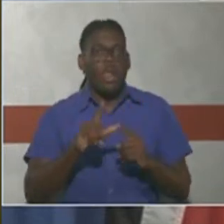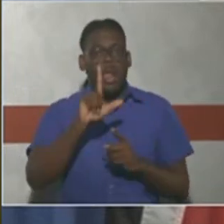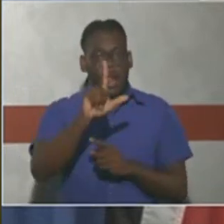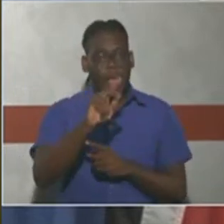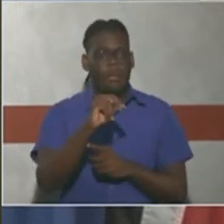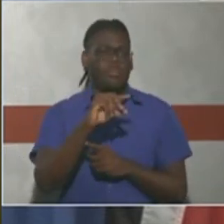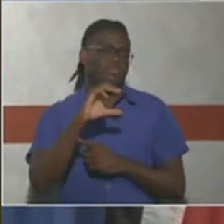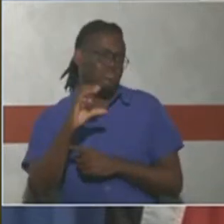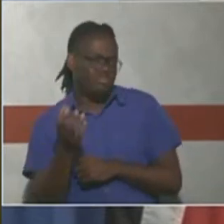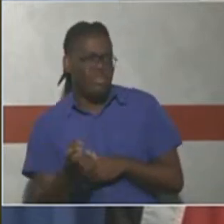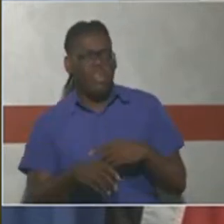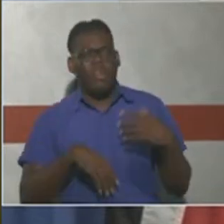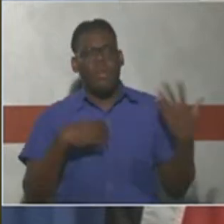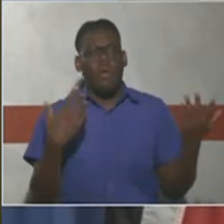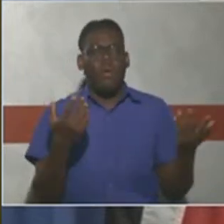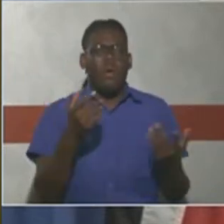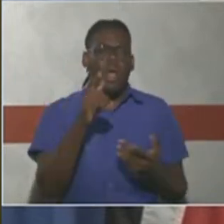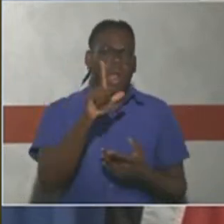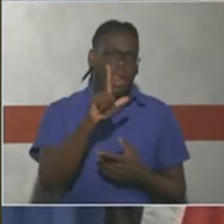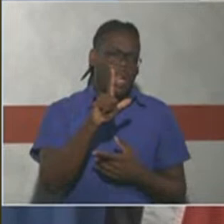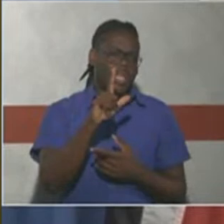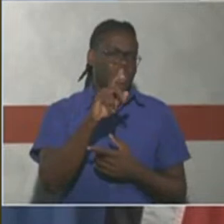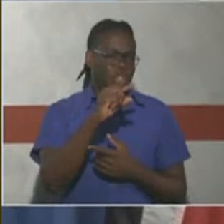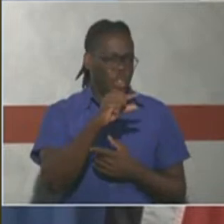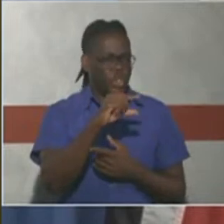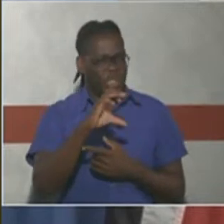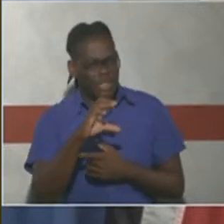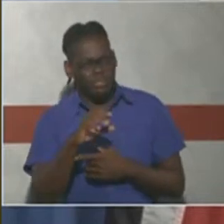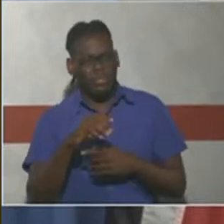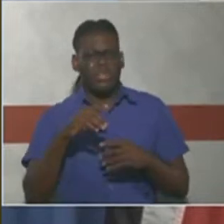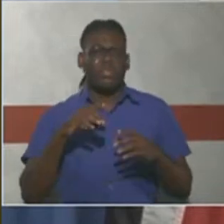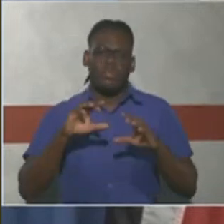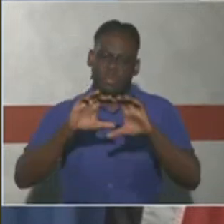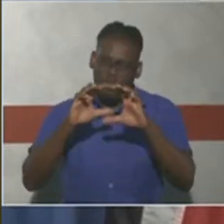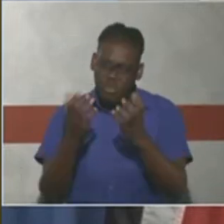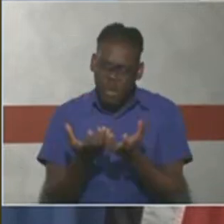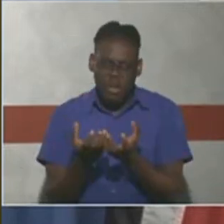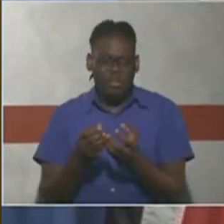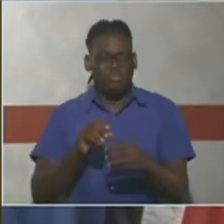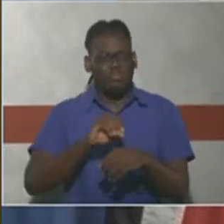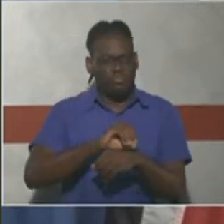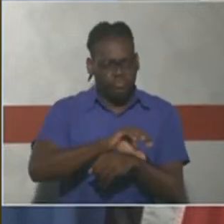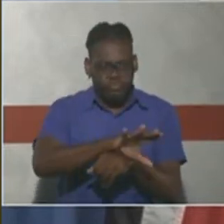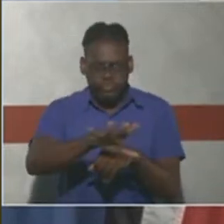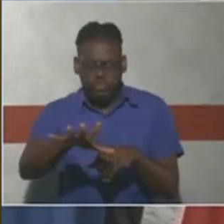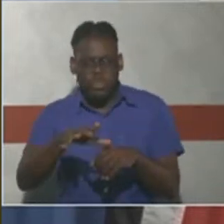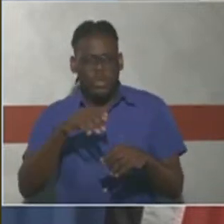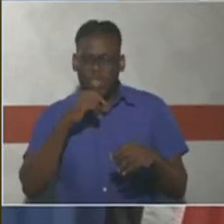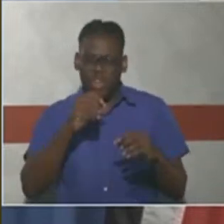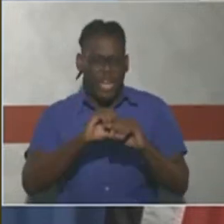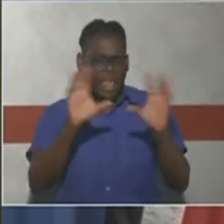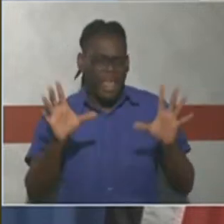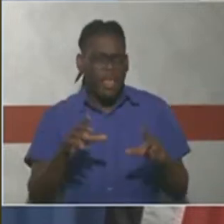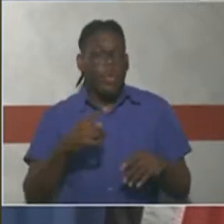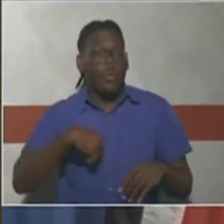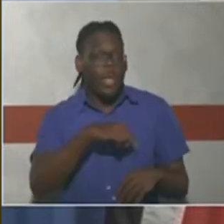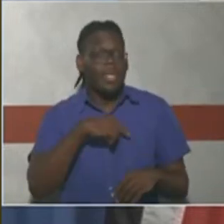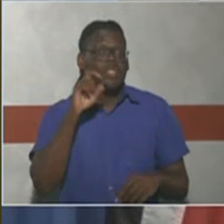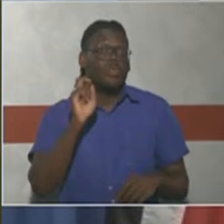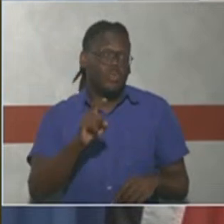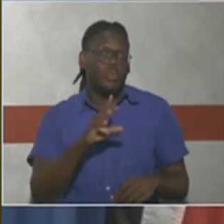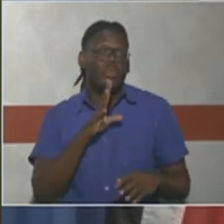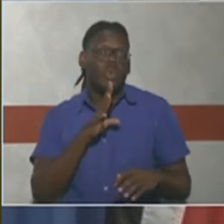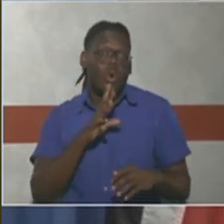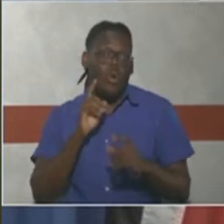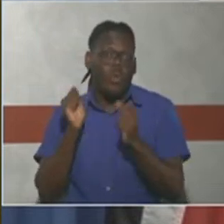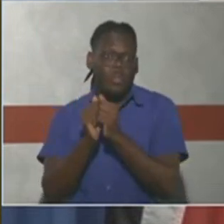again, I don't think it was that clear-cut, because we do have some arrangements with Shell as the operator, and of course, we